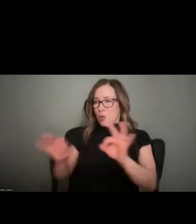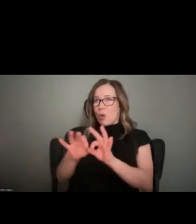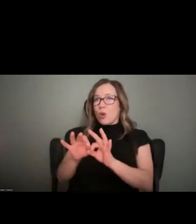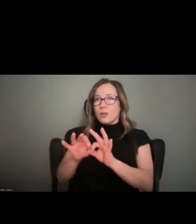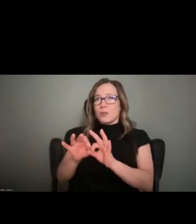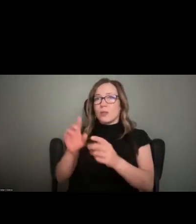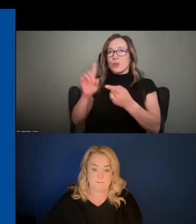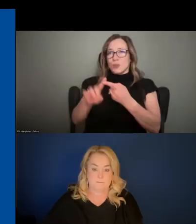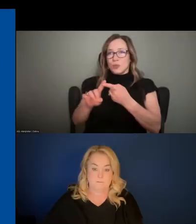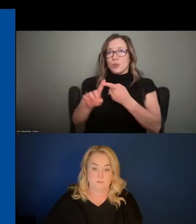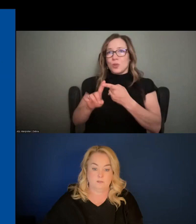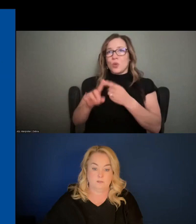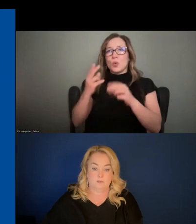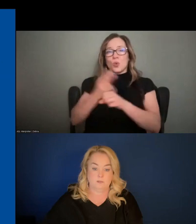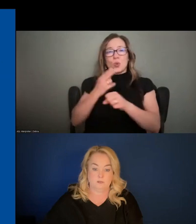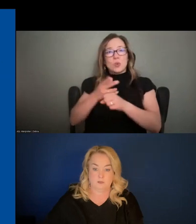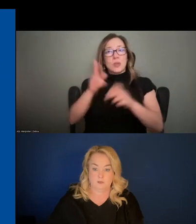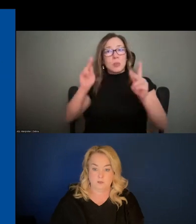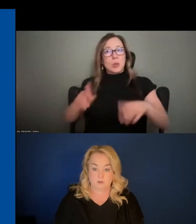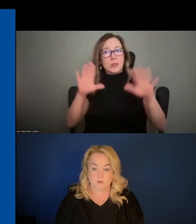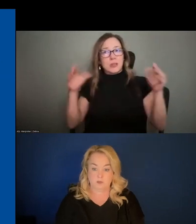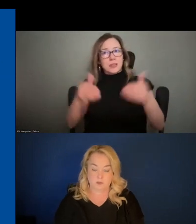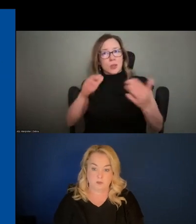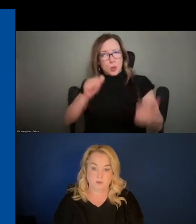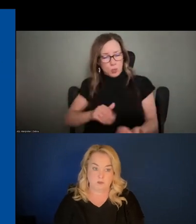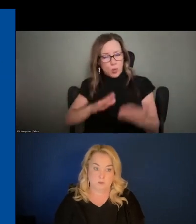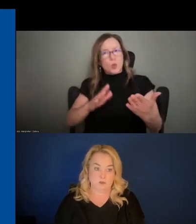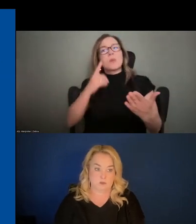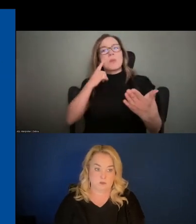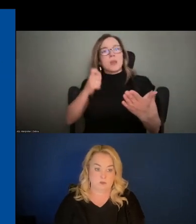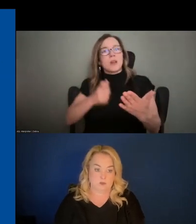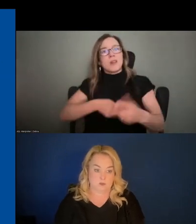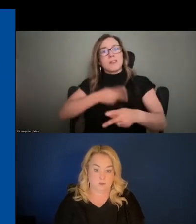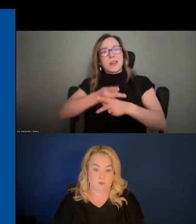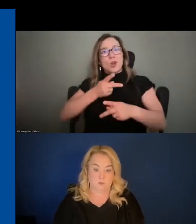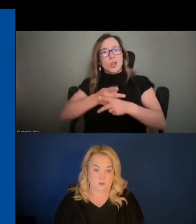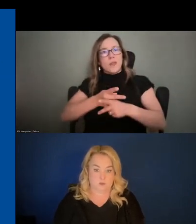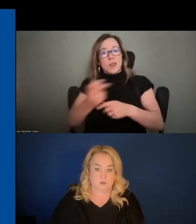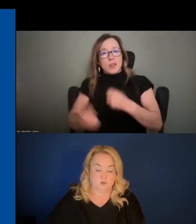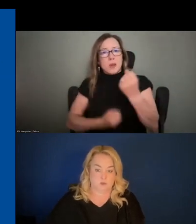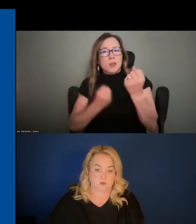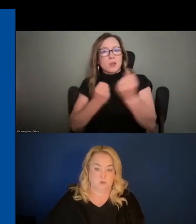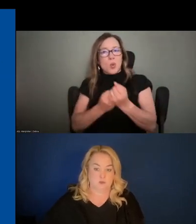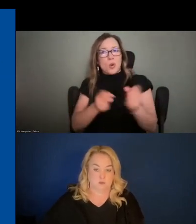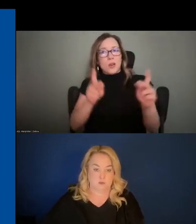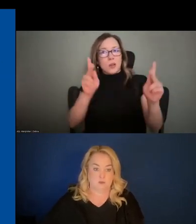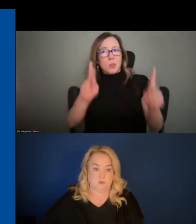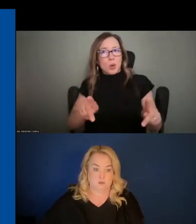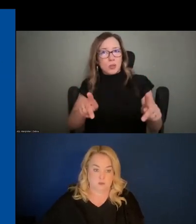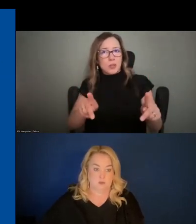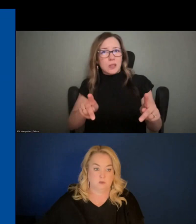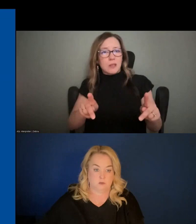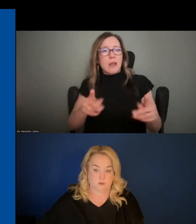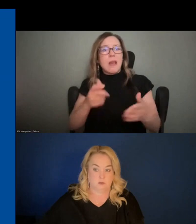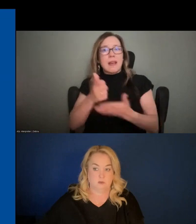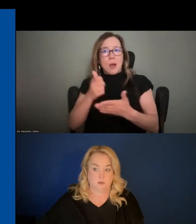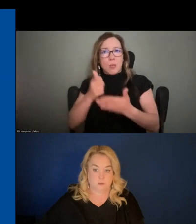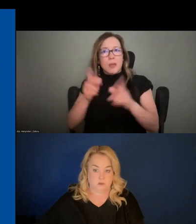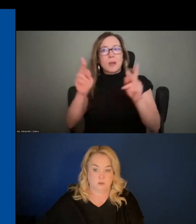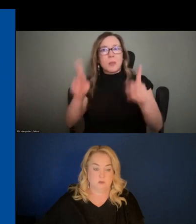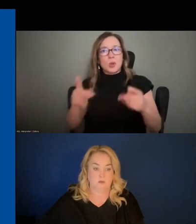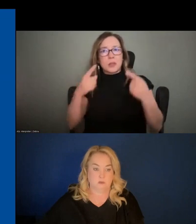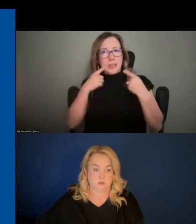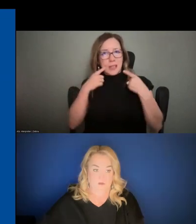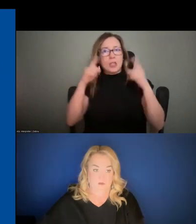a person-centered approach, because caregiving is about supporting the person and helping the person